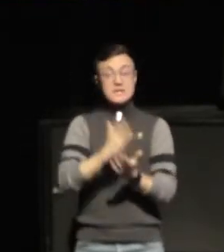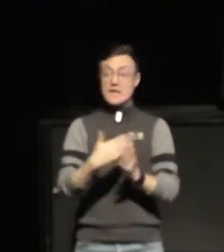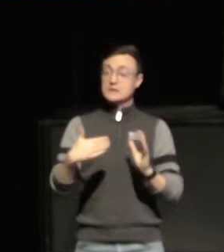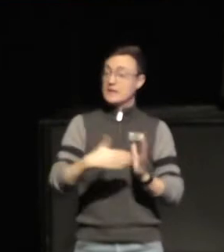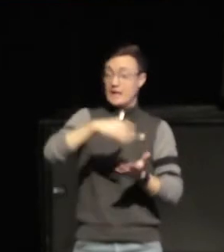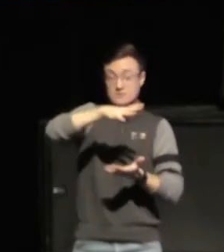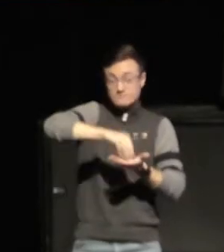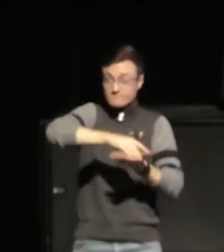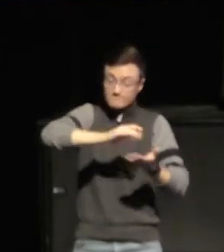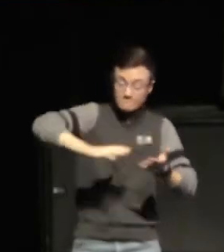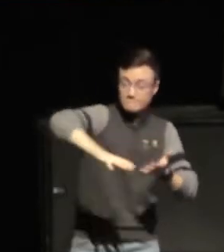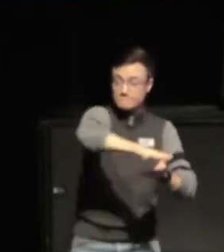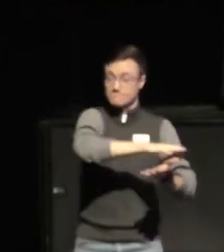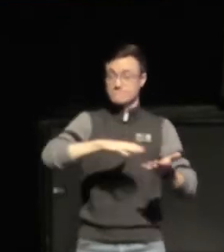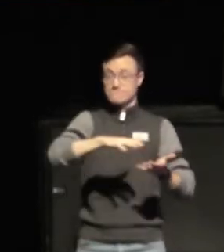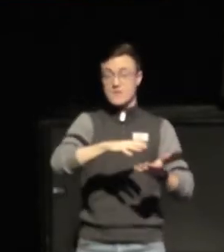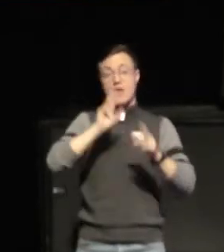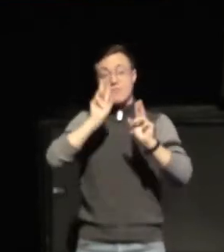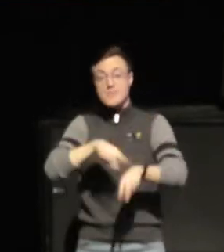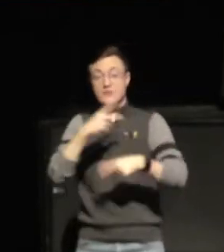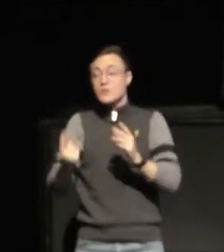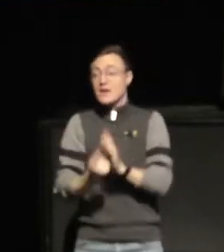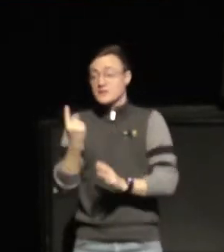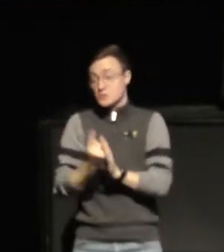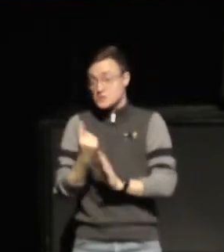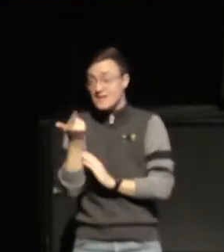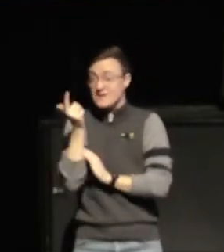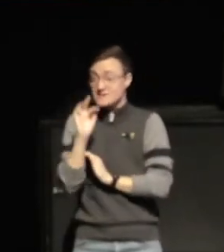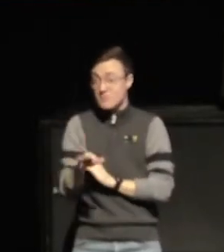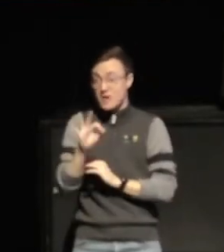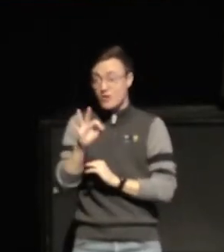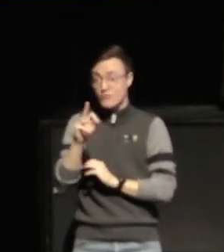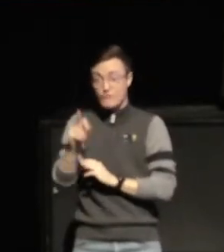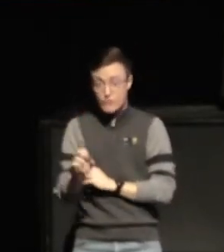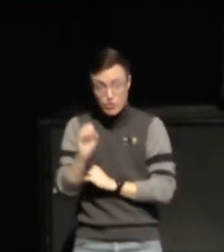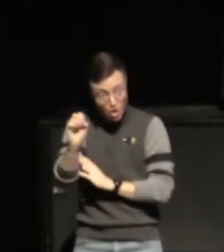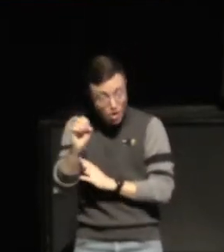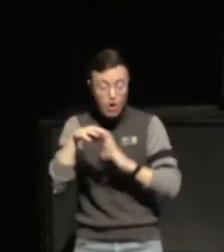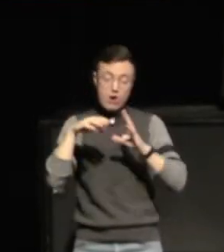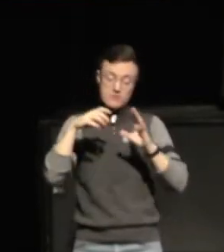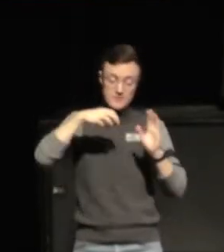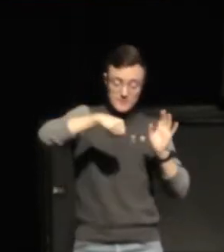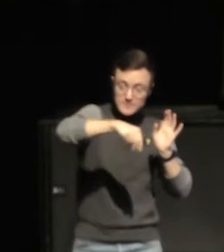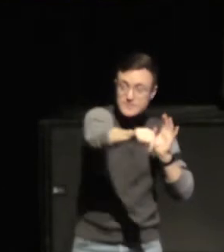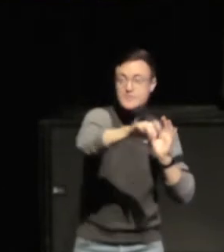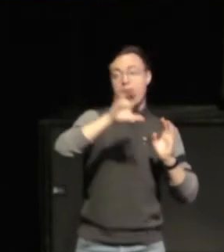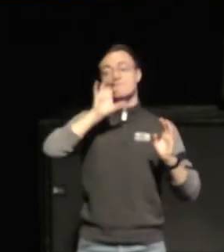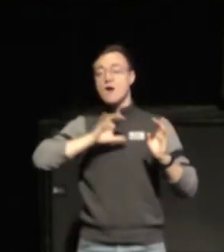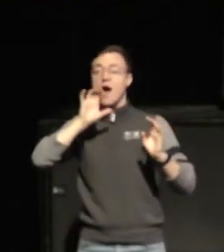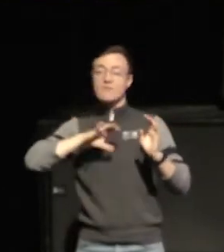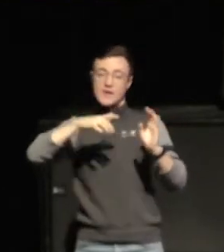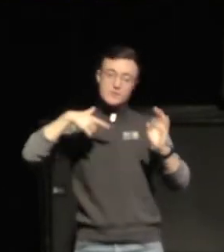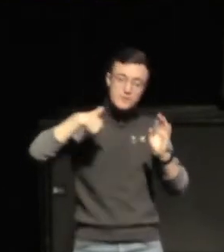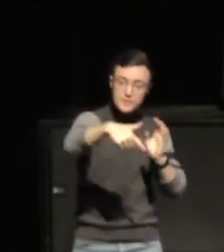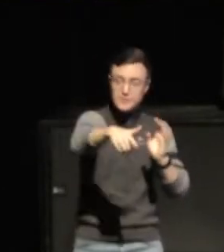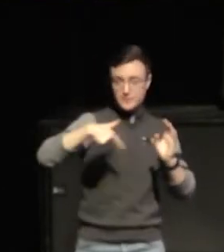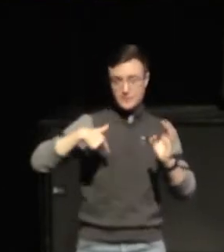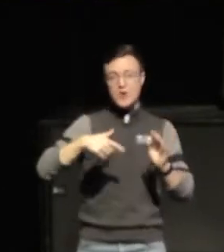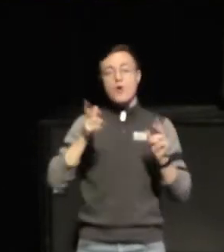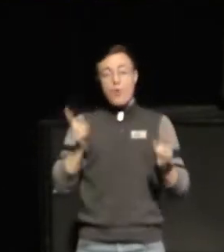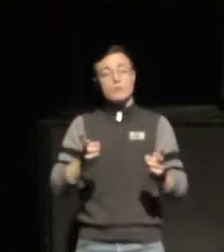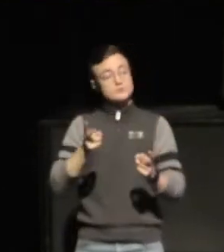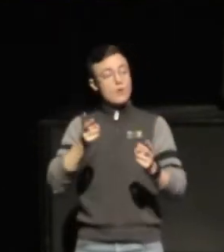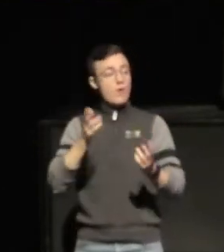land, to natural resources such as seeds and water, and the right to decent